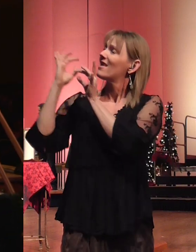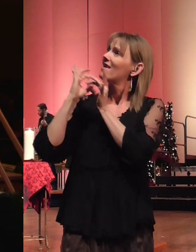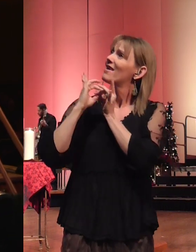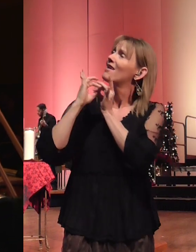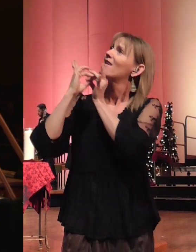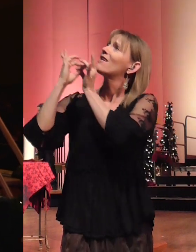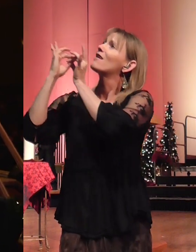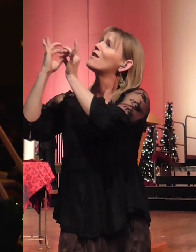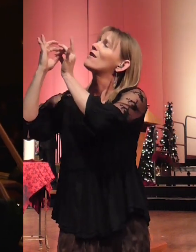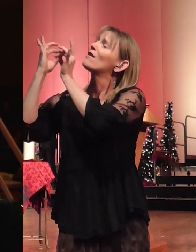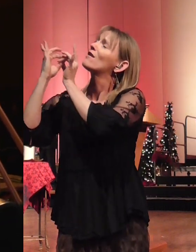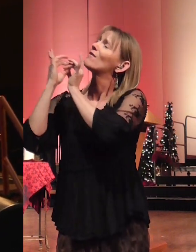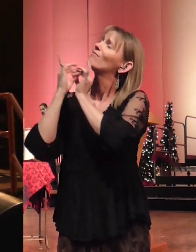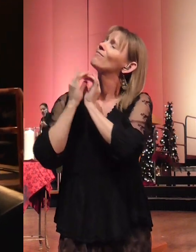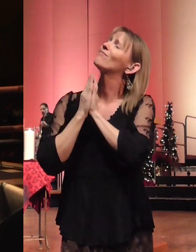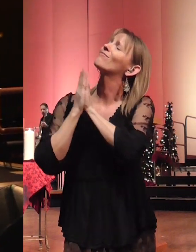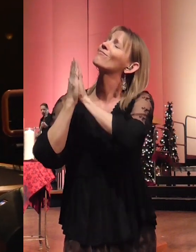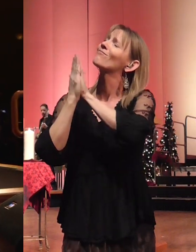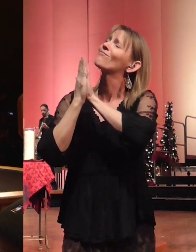behold him.